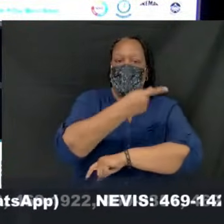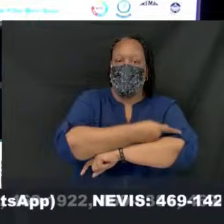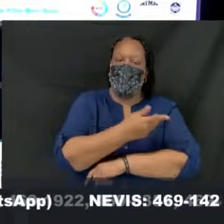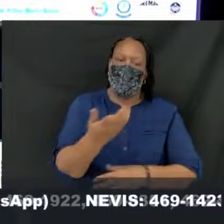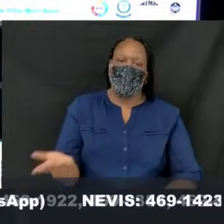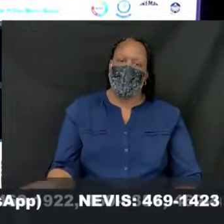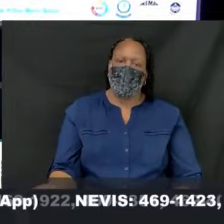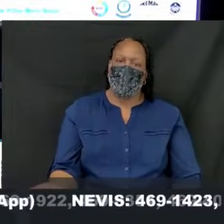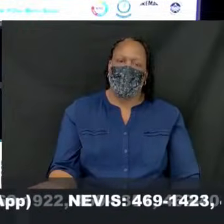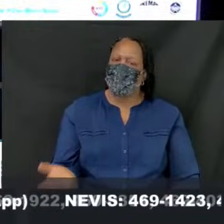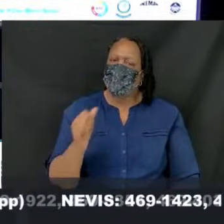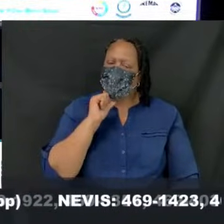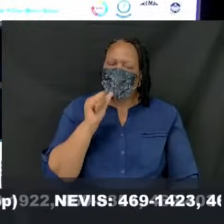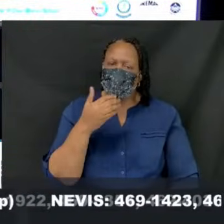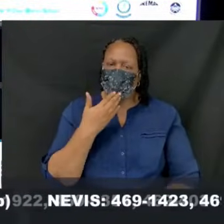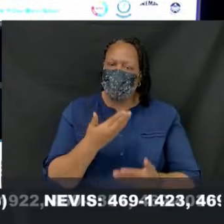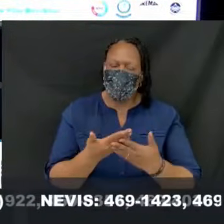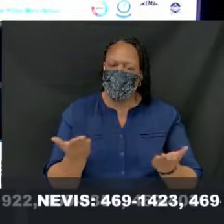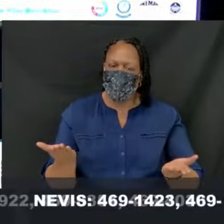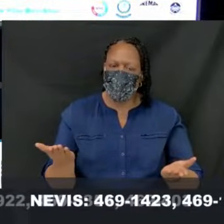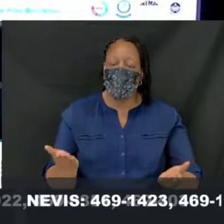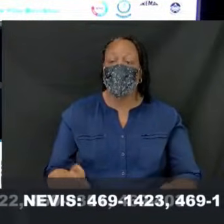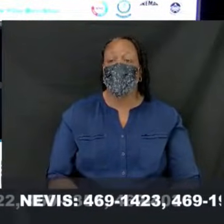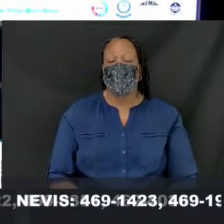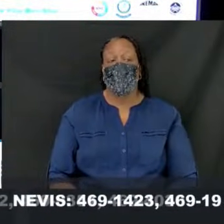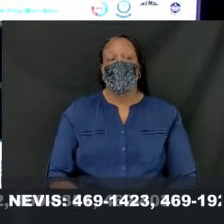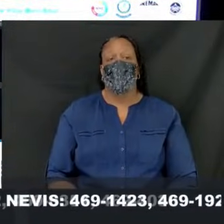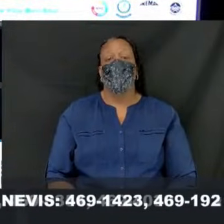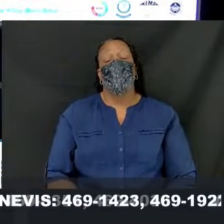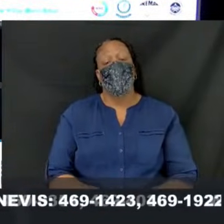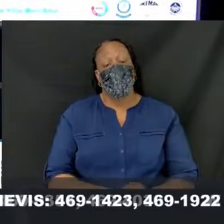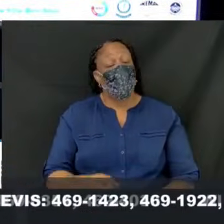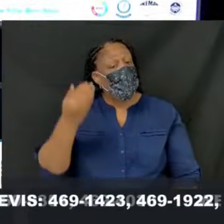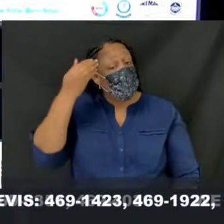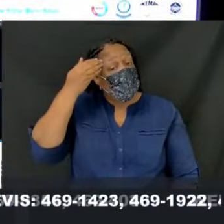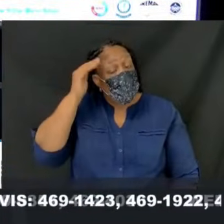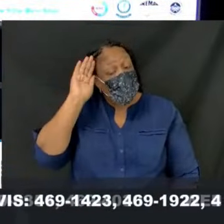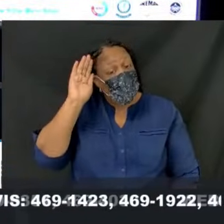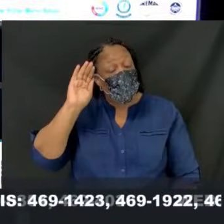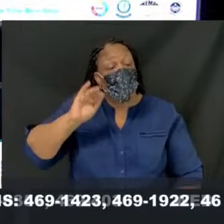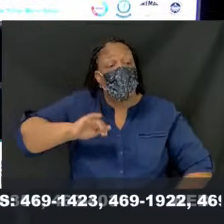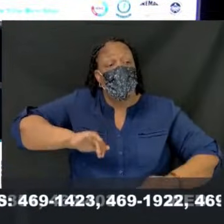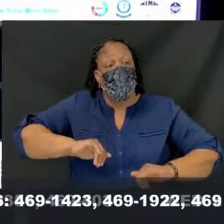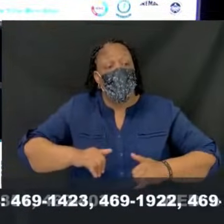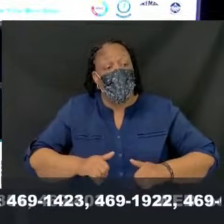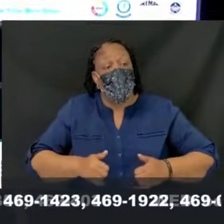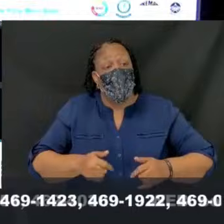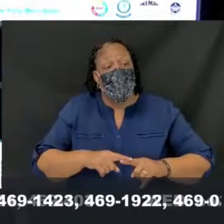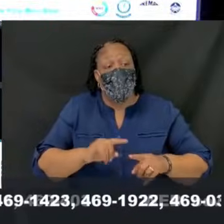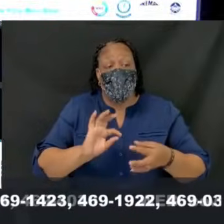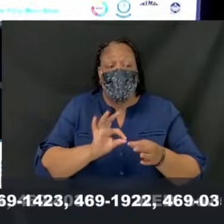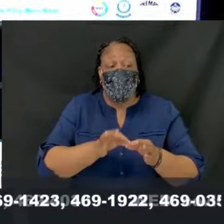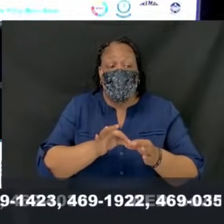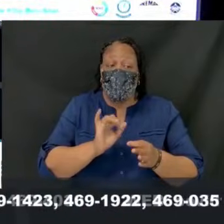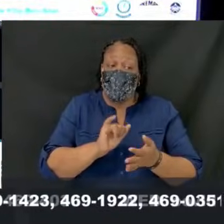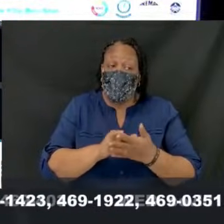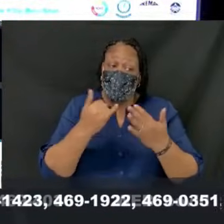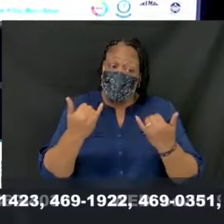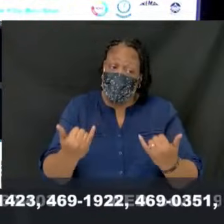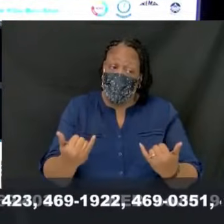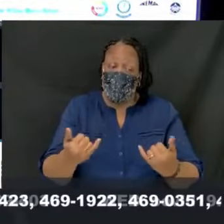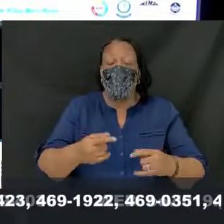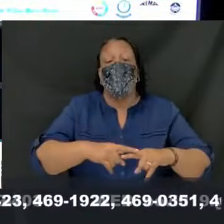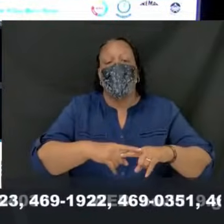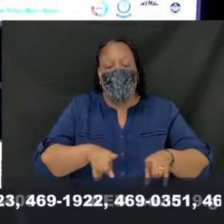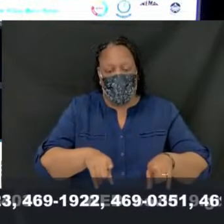some recommendations. How do we address that? Because we don't want to create no disparity between vaccinated or unvaccinated.